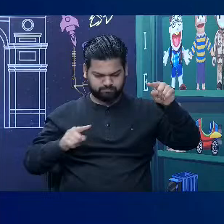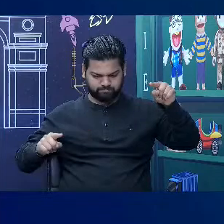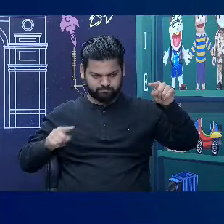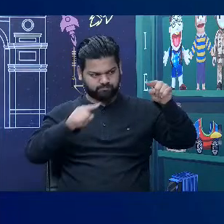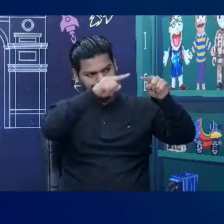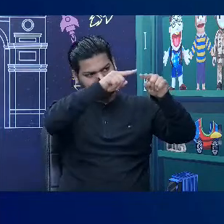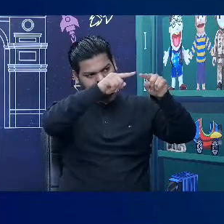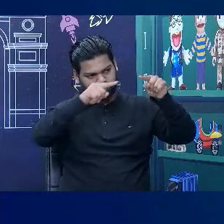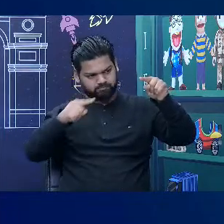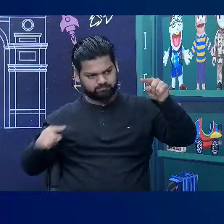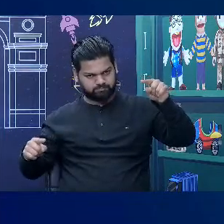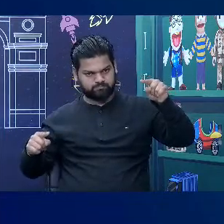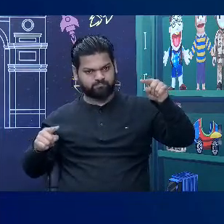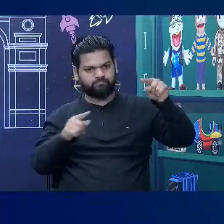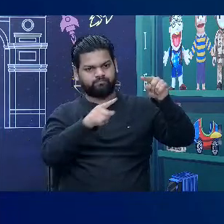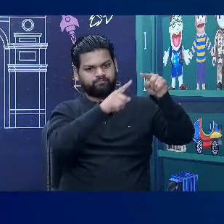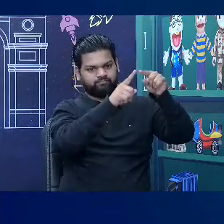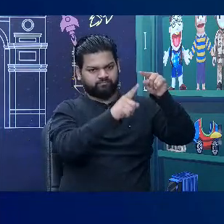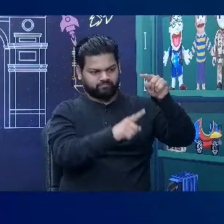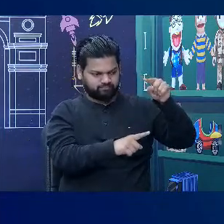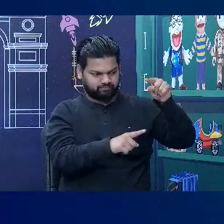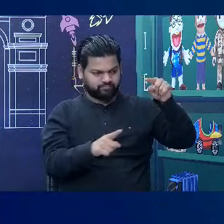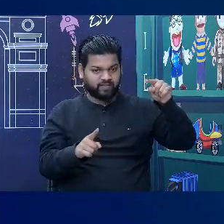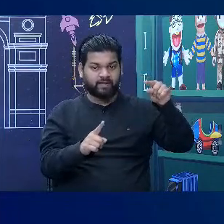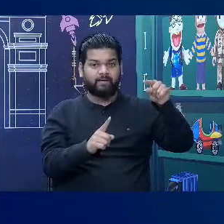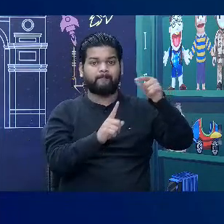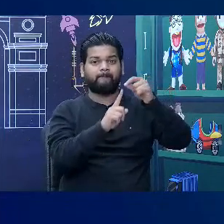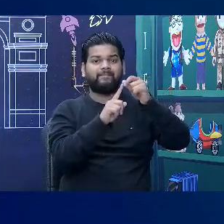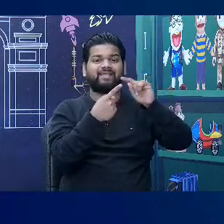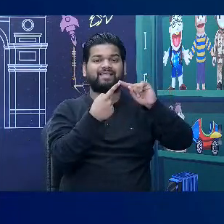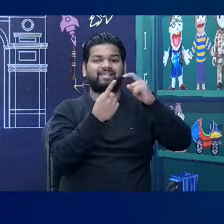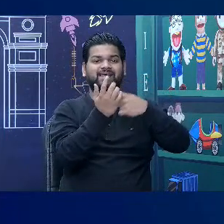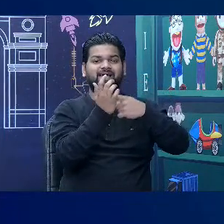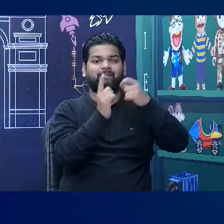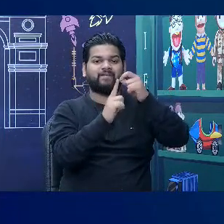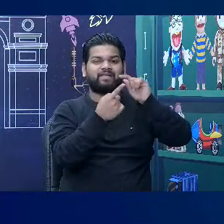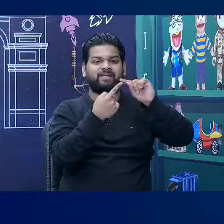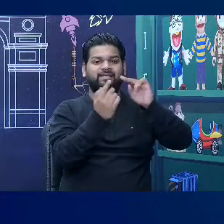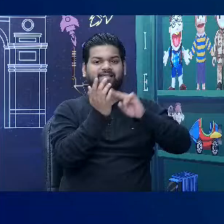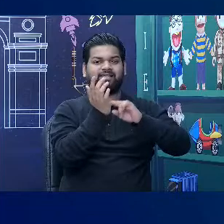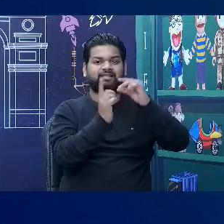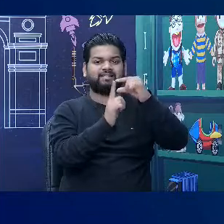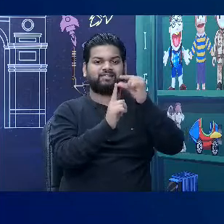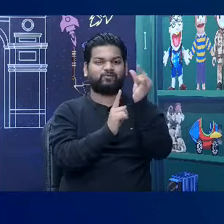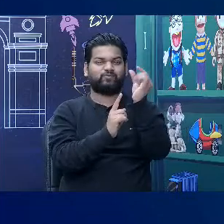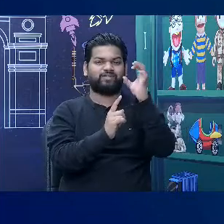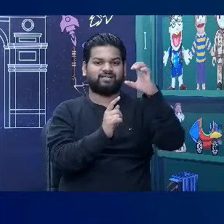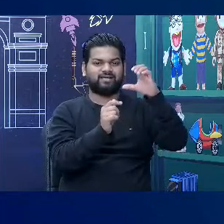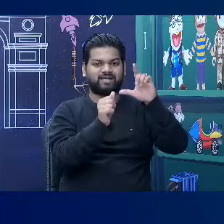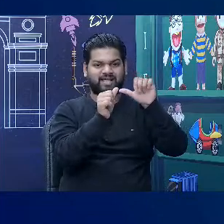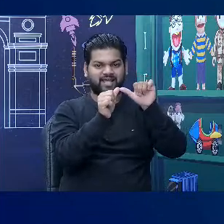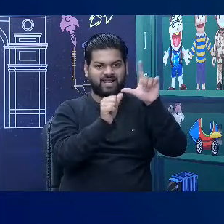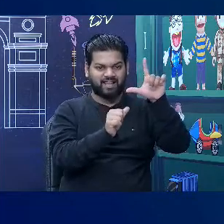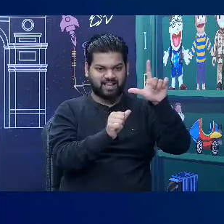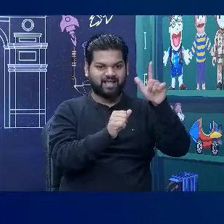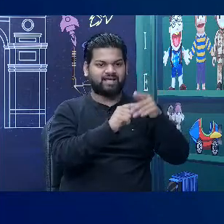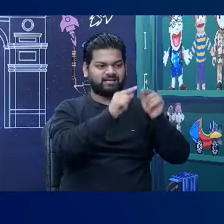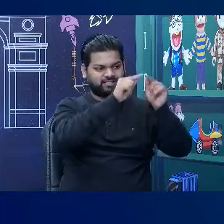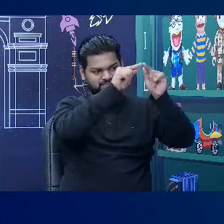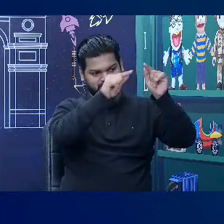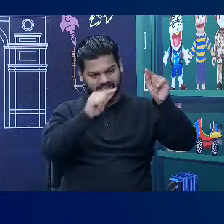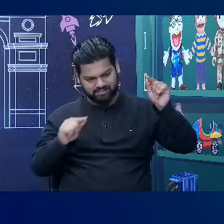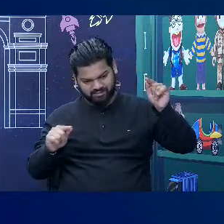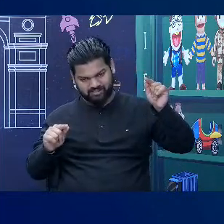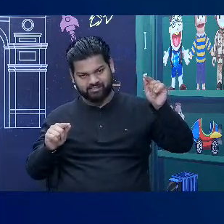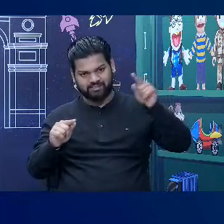take easily to the class, and the children can be given to see that the feel of a right triangle is there,